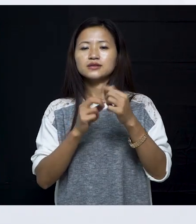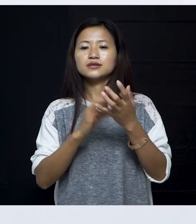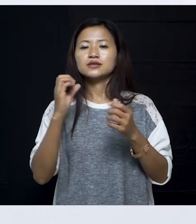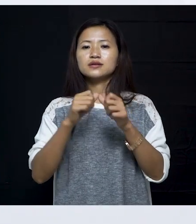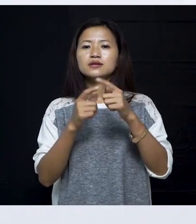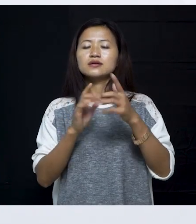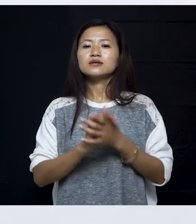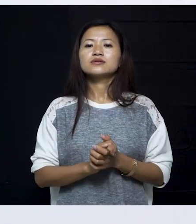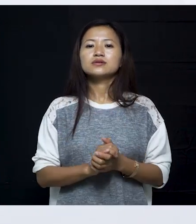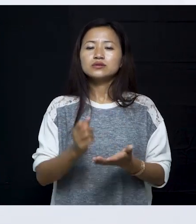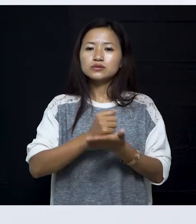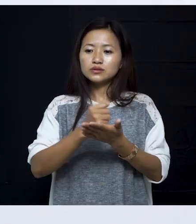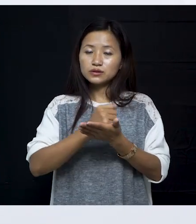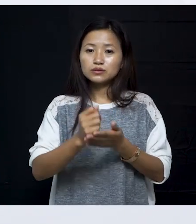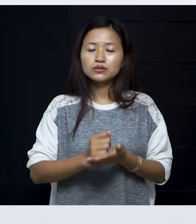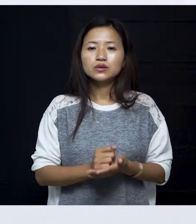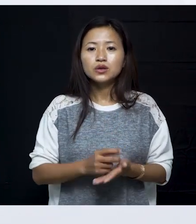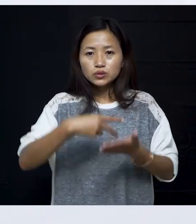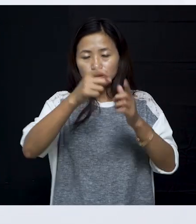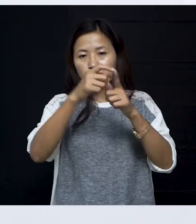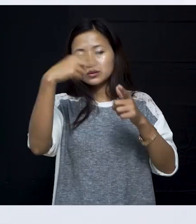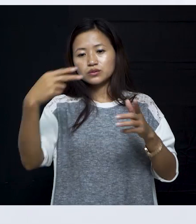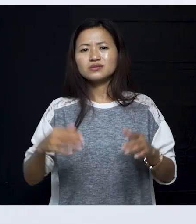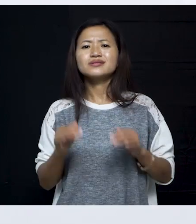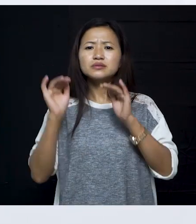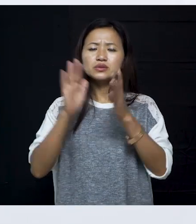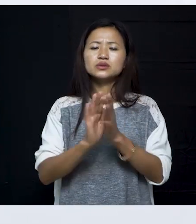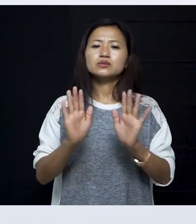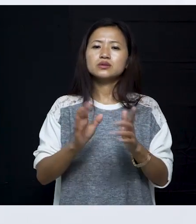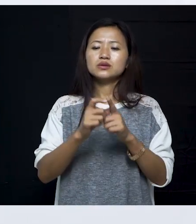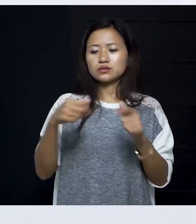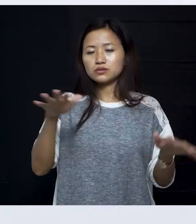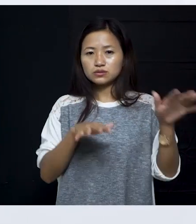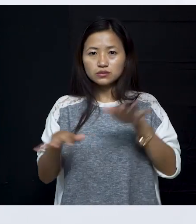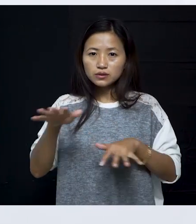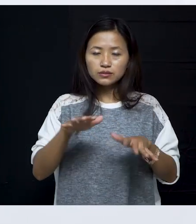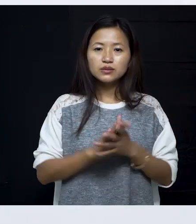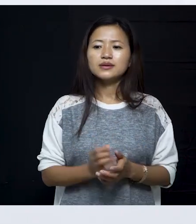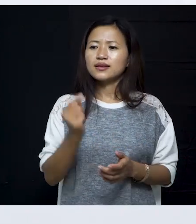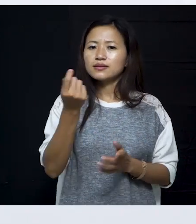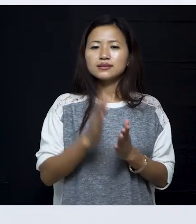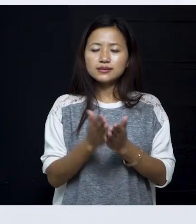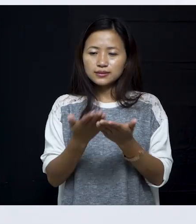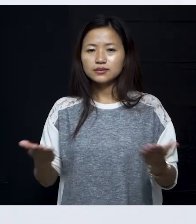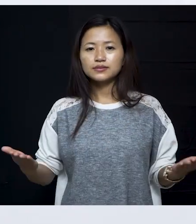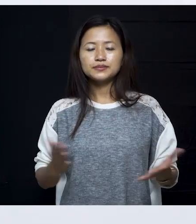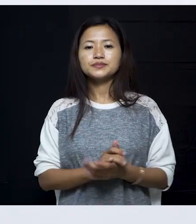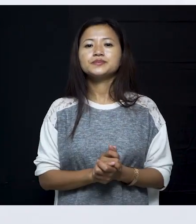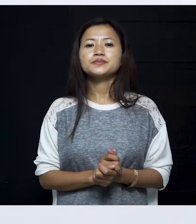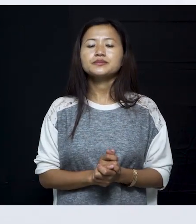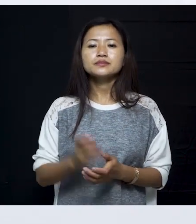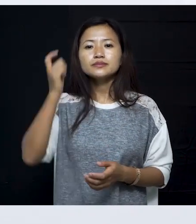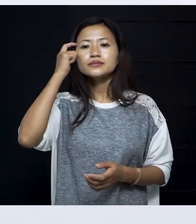also try to draw to suggest that it is supposed to be a drama. And so see, all these kind of little things that you, if